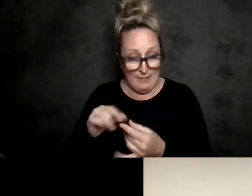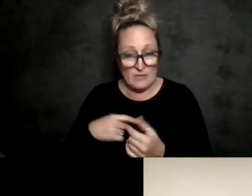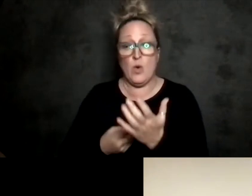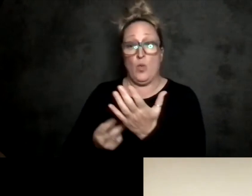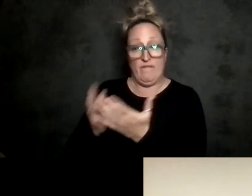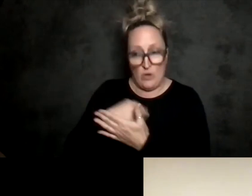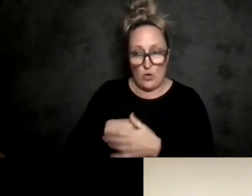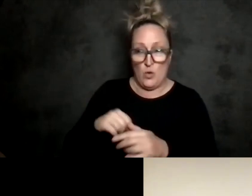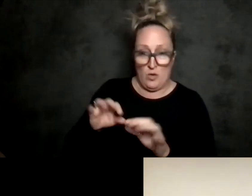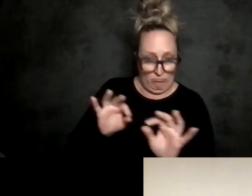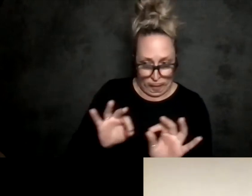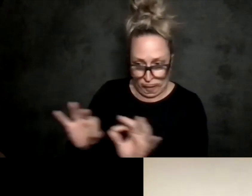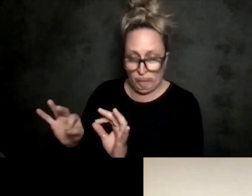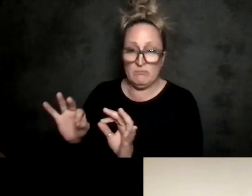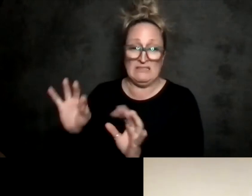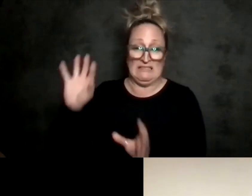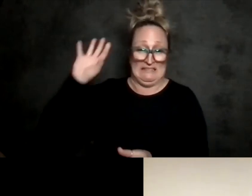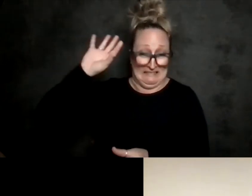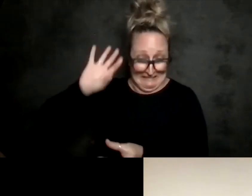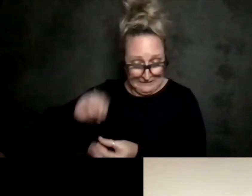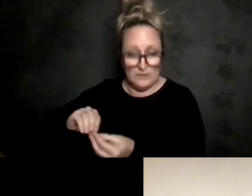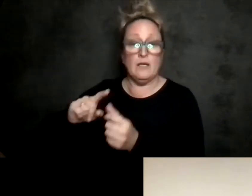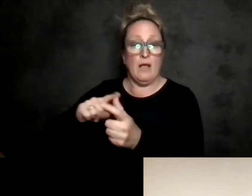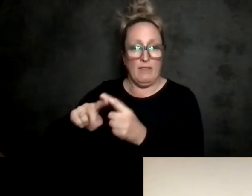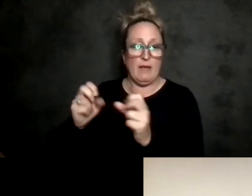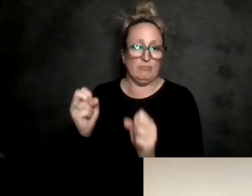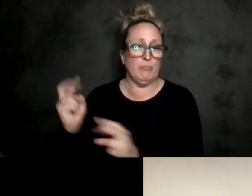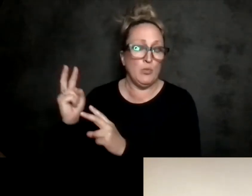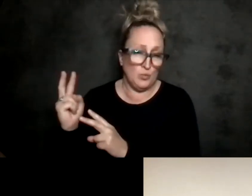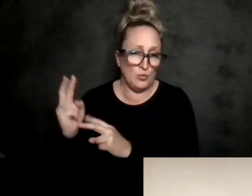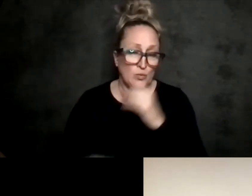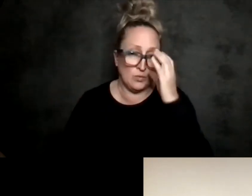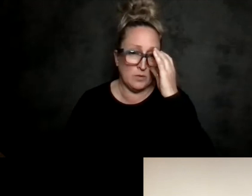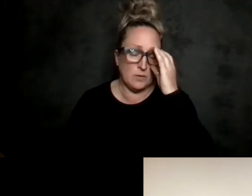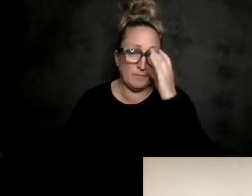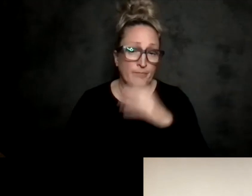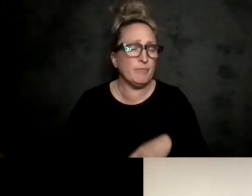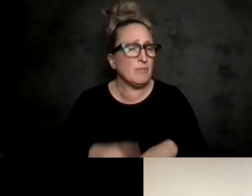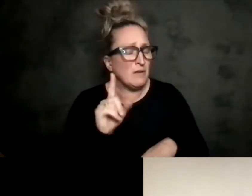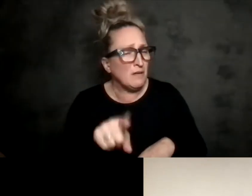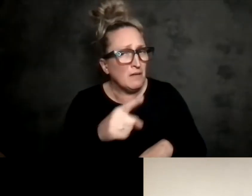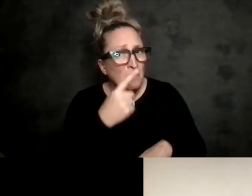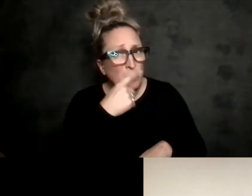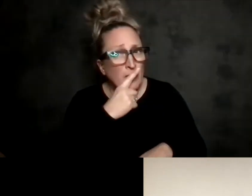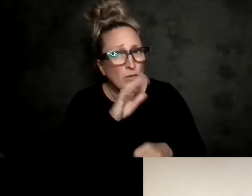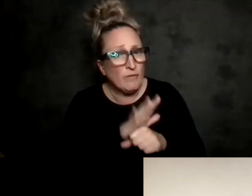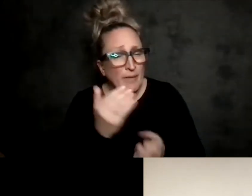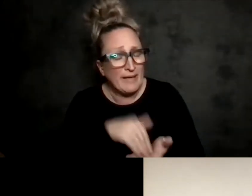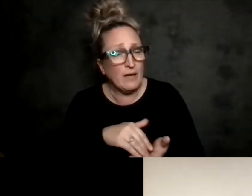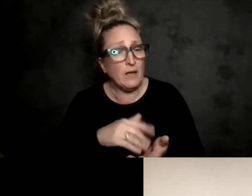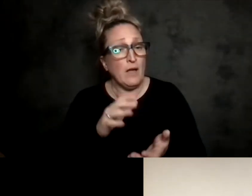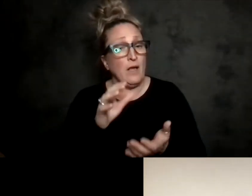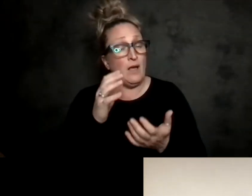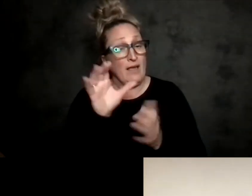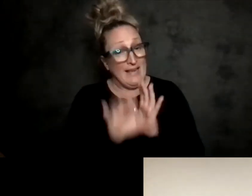all the candidate statements, compiled them, and then they will be posted. And then can you just reconfirm, is the character